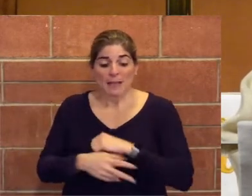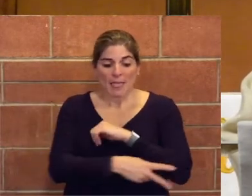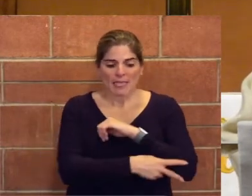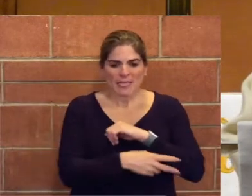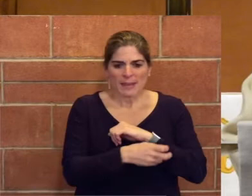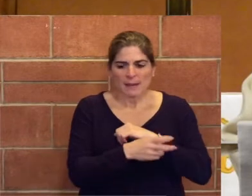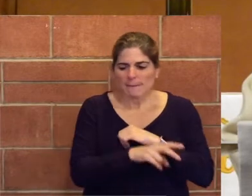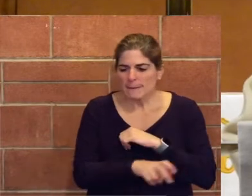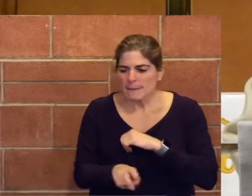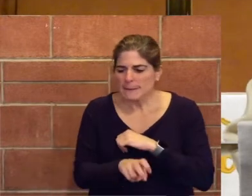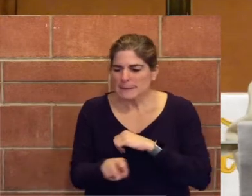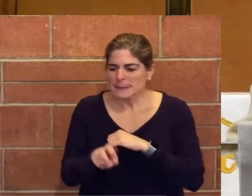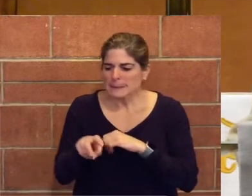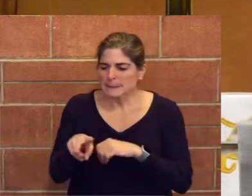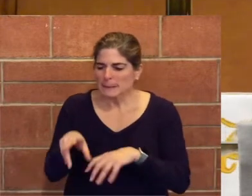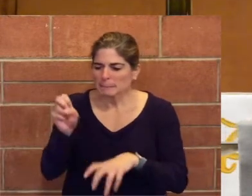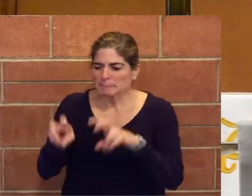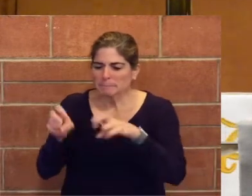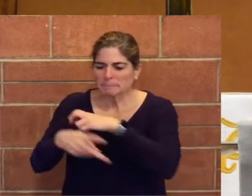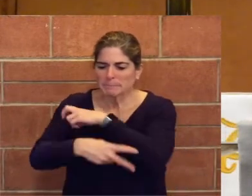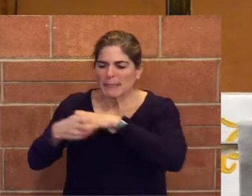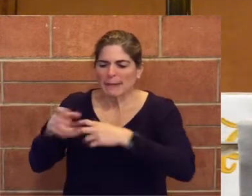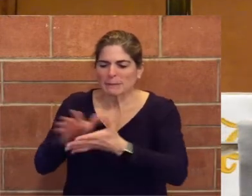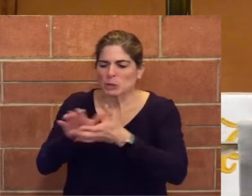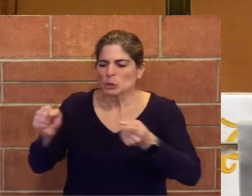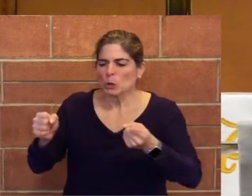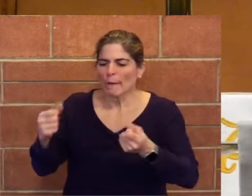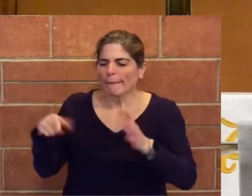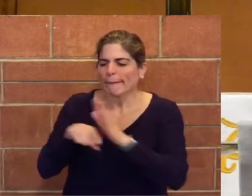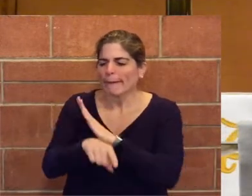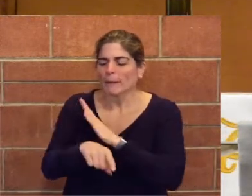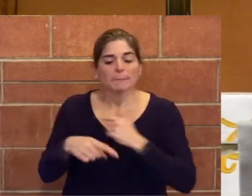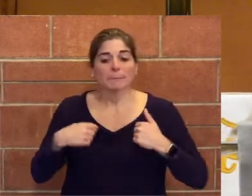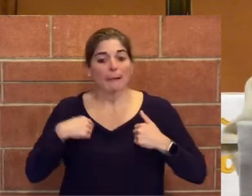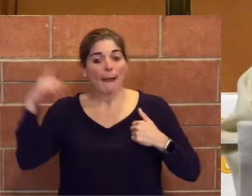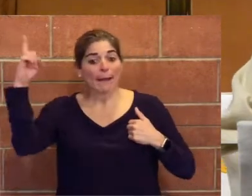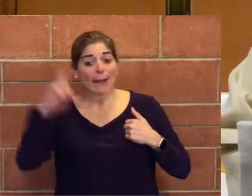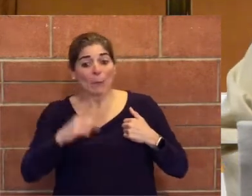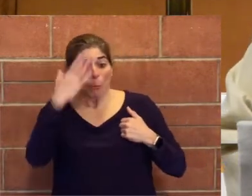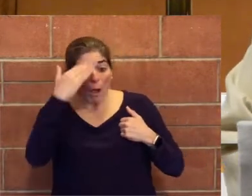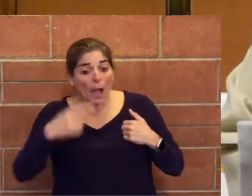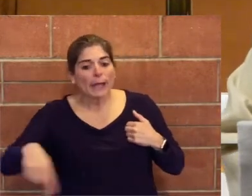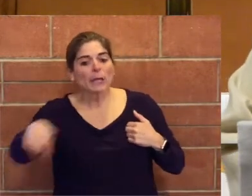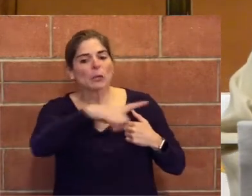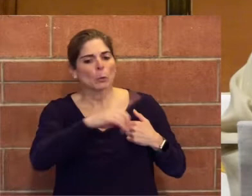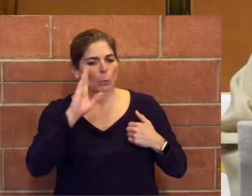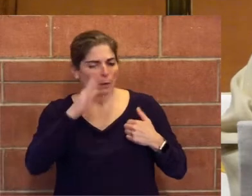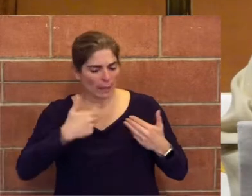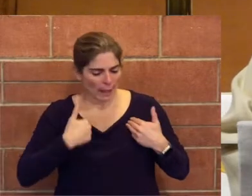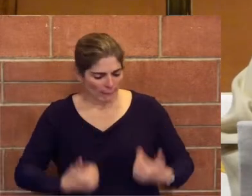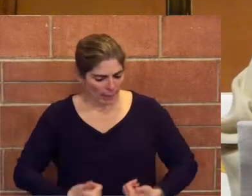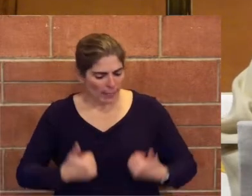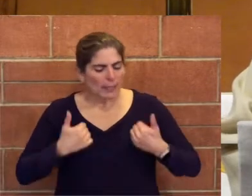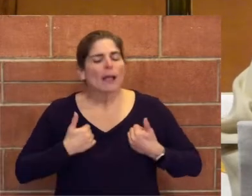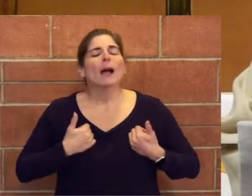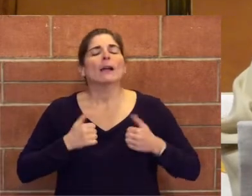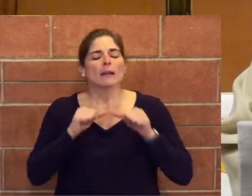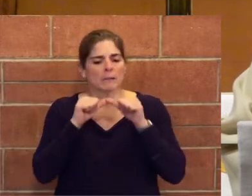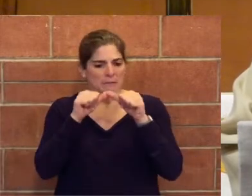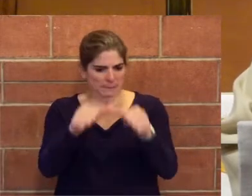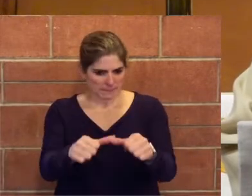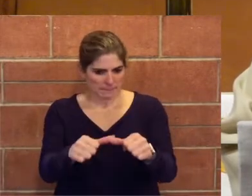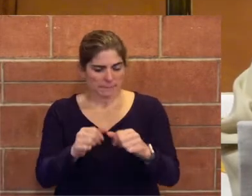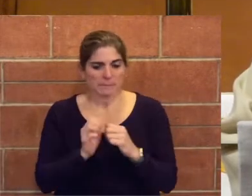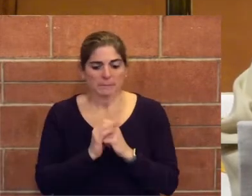The thief comes only to steal and kill and destroy. I came that they may have life